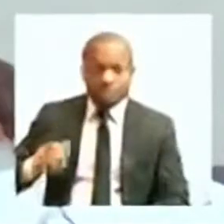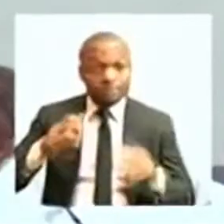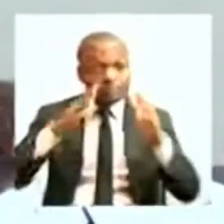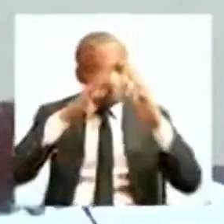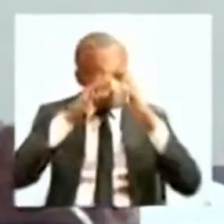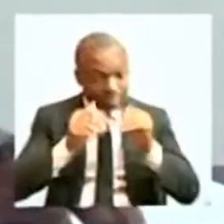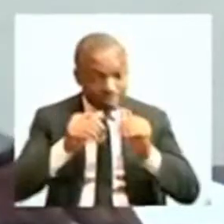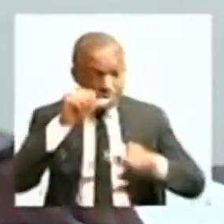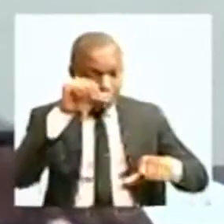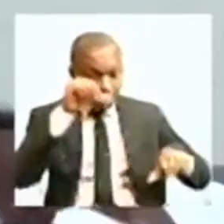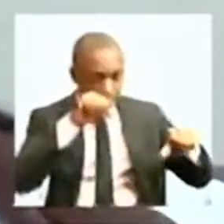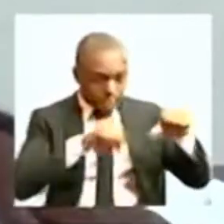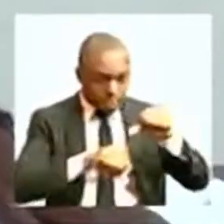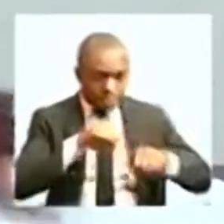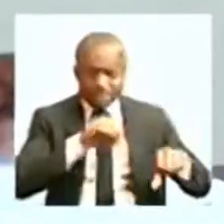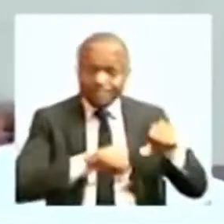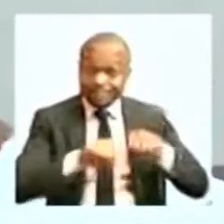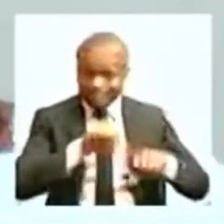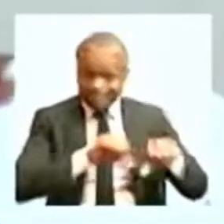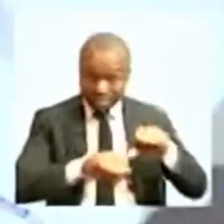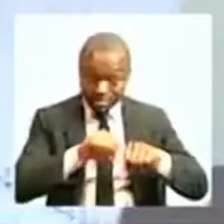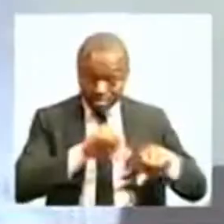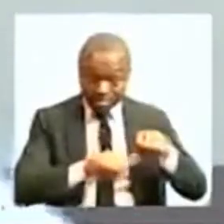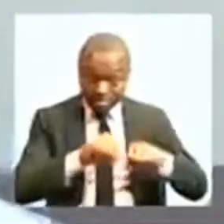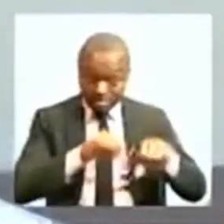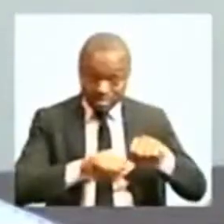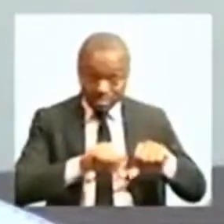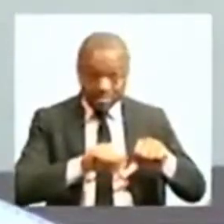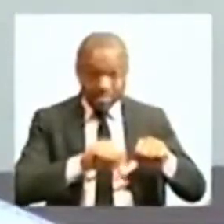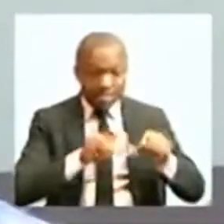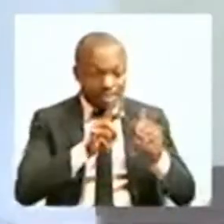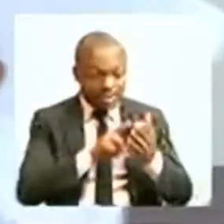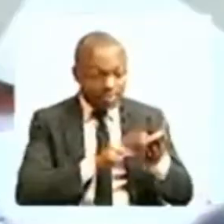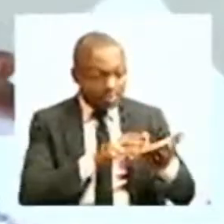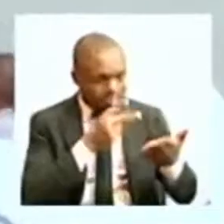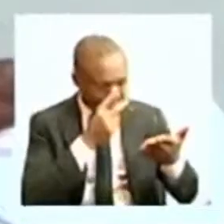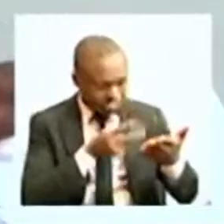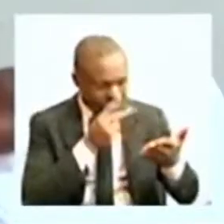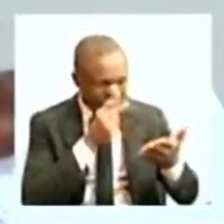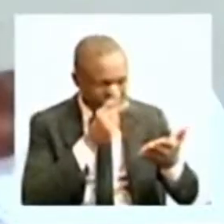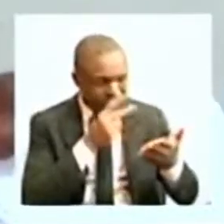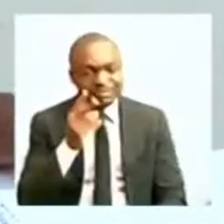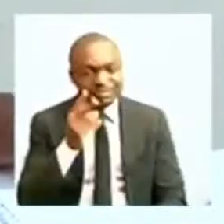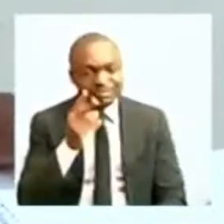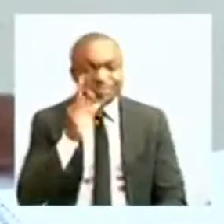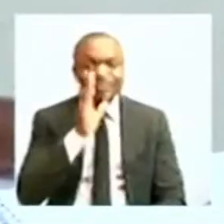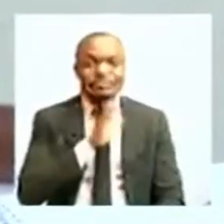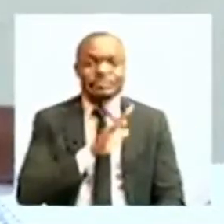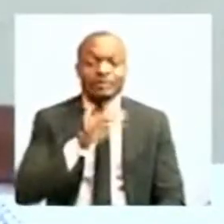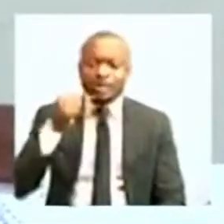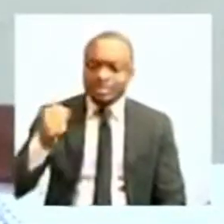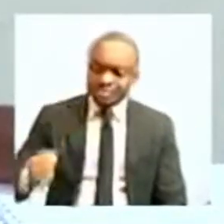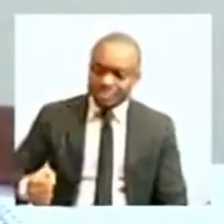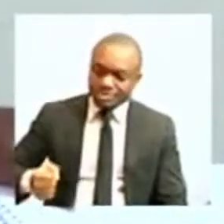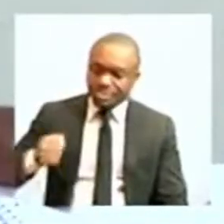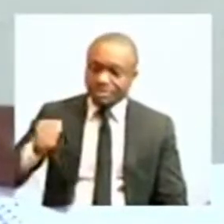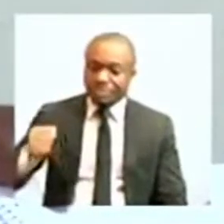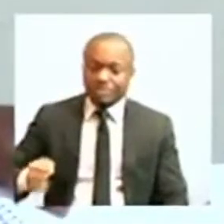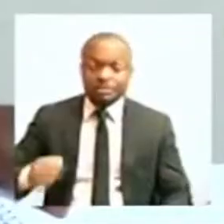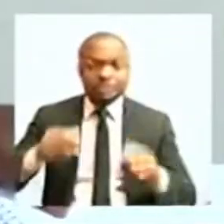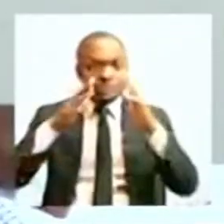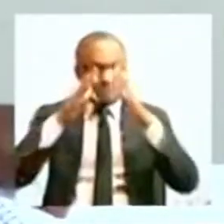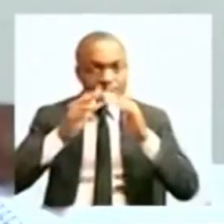From the audits that we have been looking at, we have seen that the chief's palaces which were